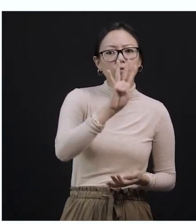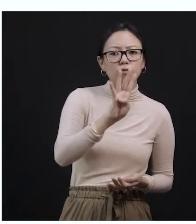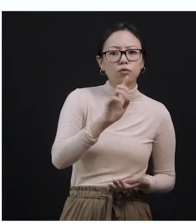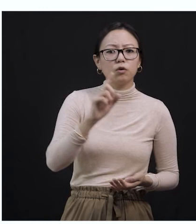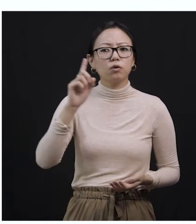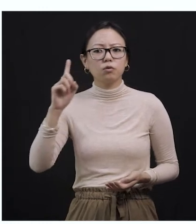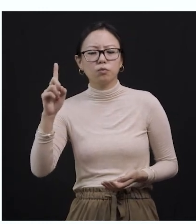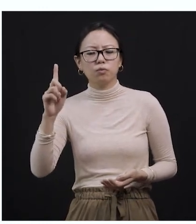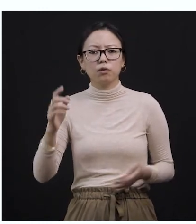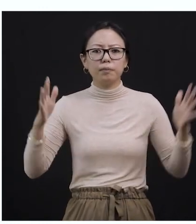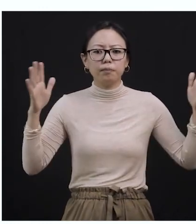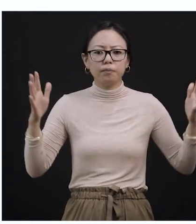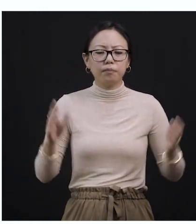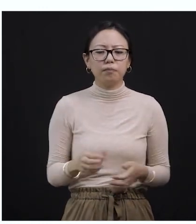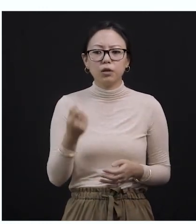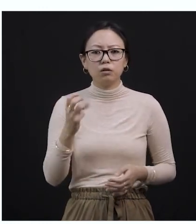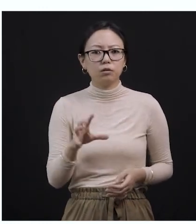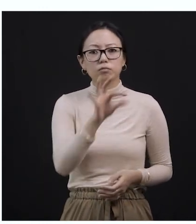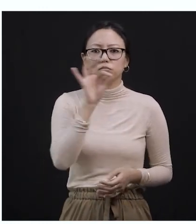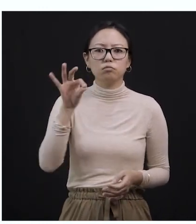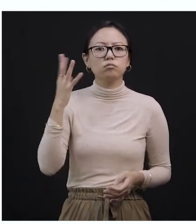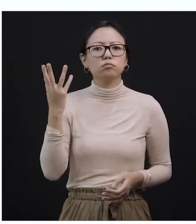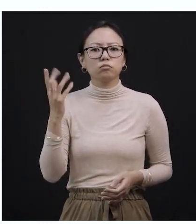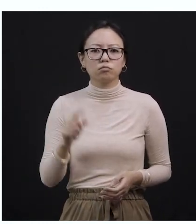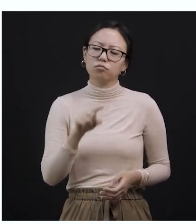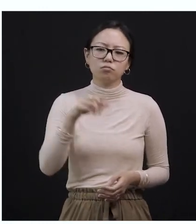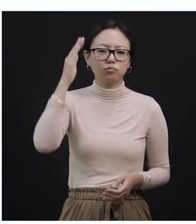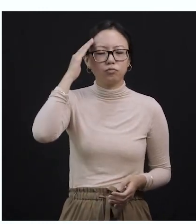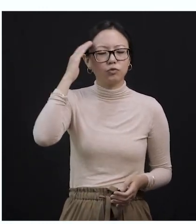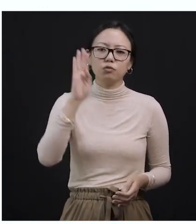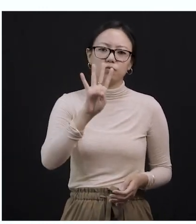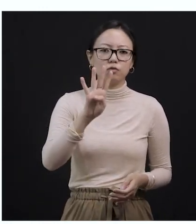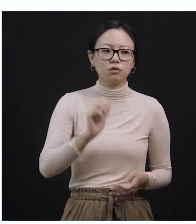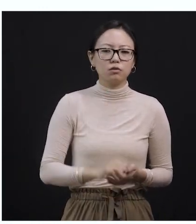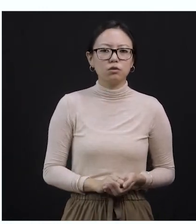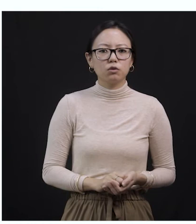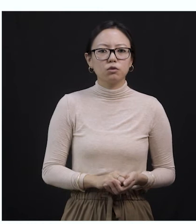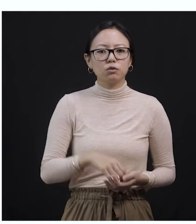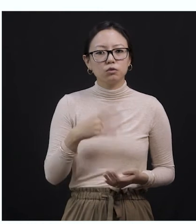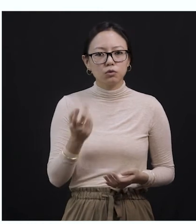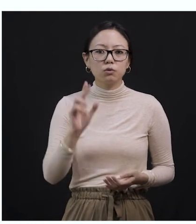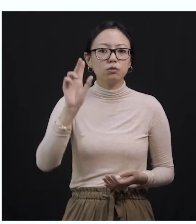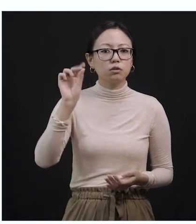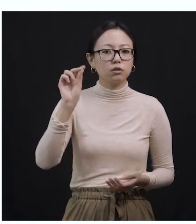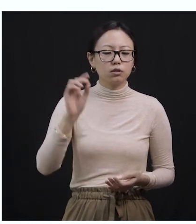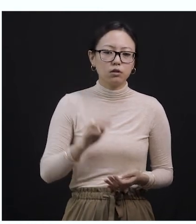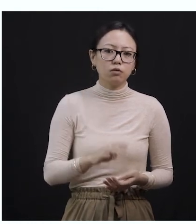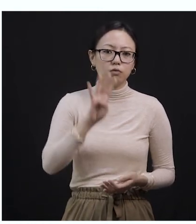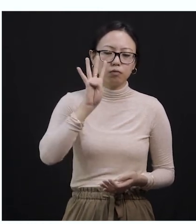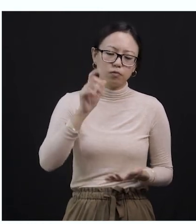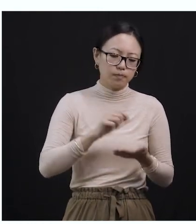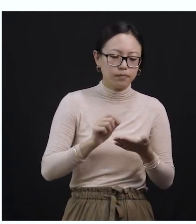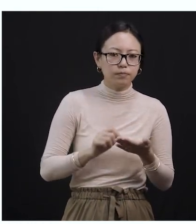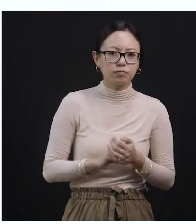and 1, we know that 4 is bigger, right, children? So we will write 4 here. And finally,